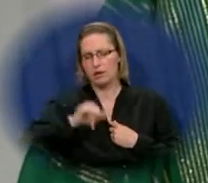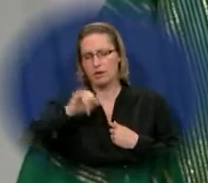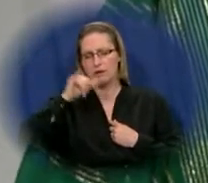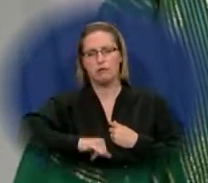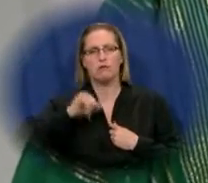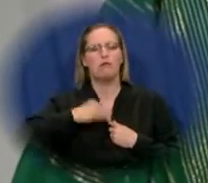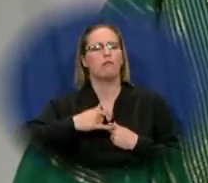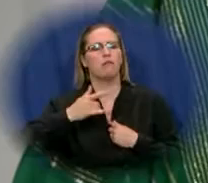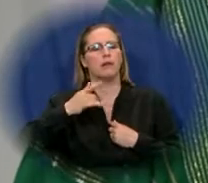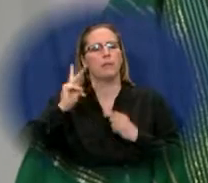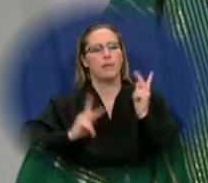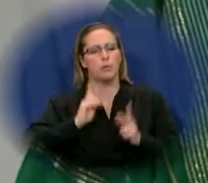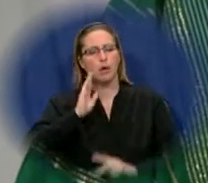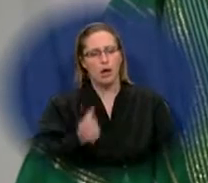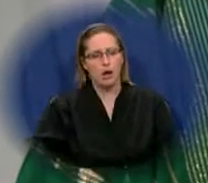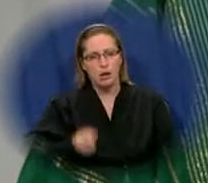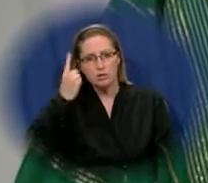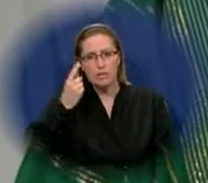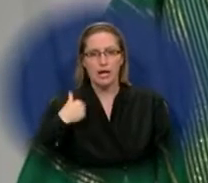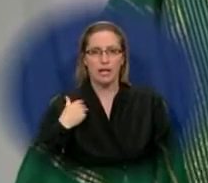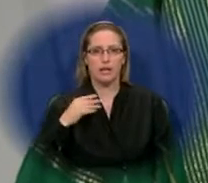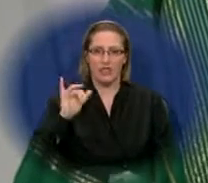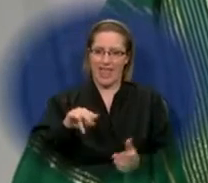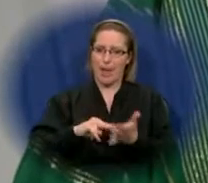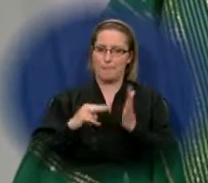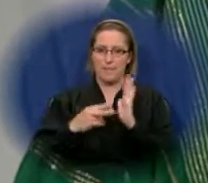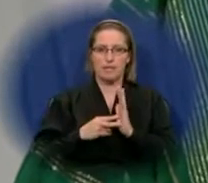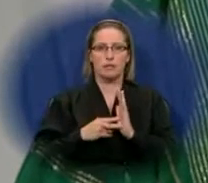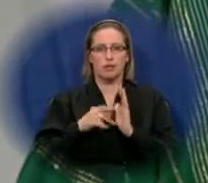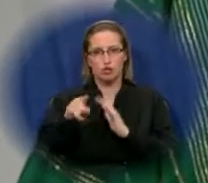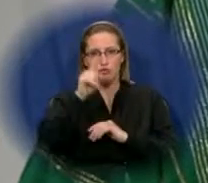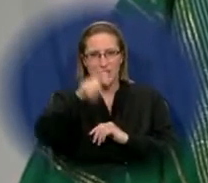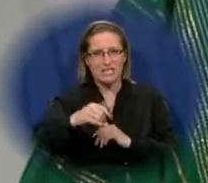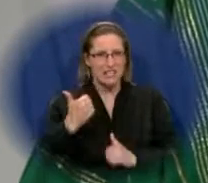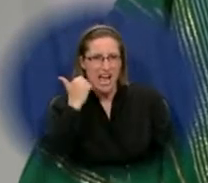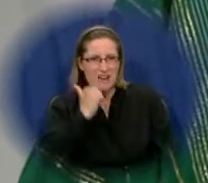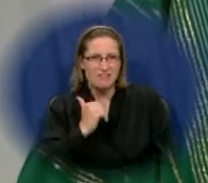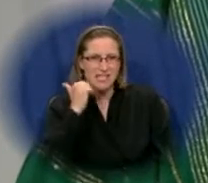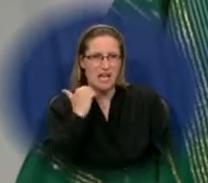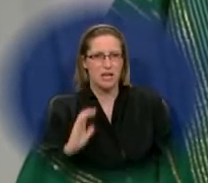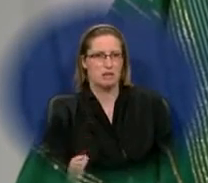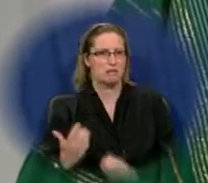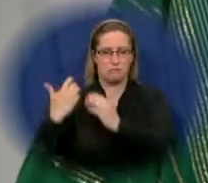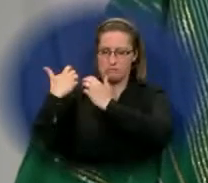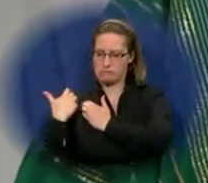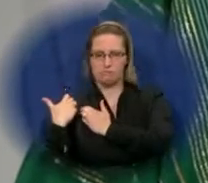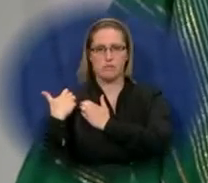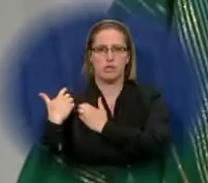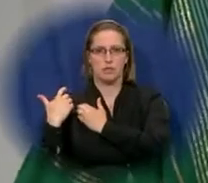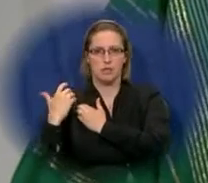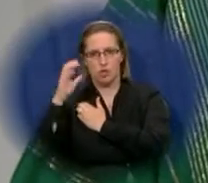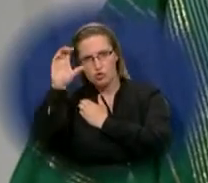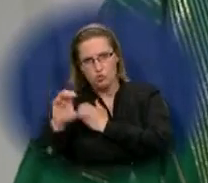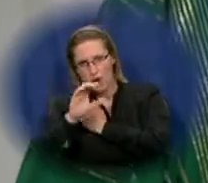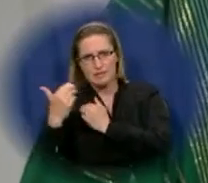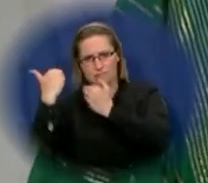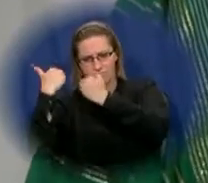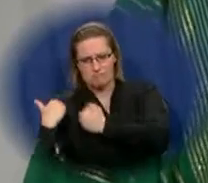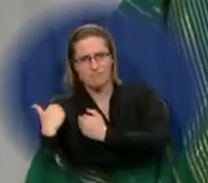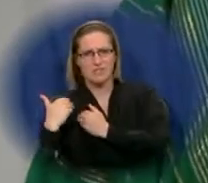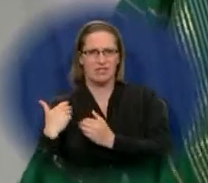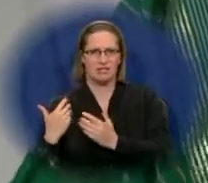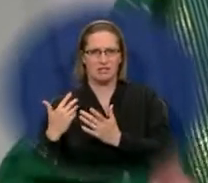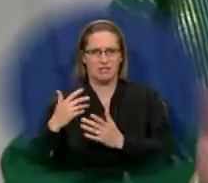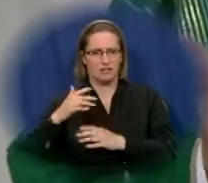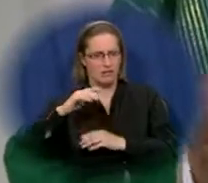understand about what it means to be a disciple, it means take up your cross every single day and follow me. It means take up your cross, that we